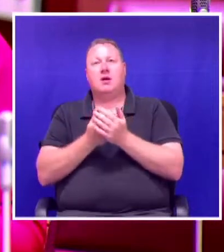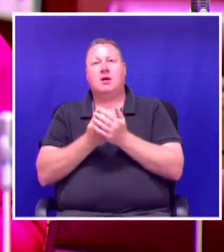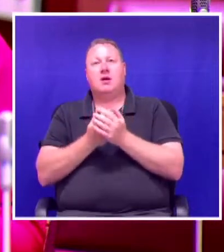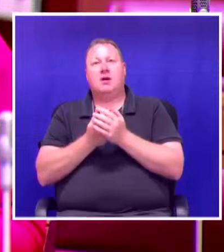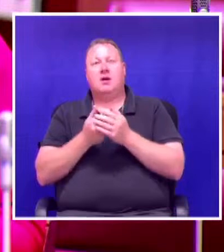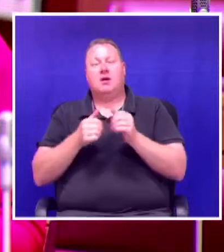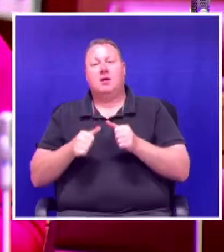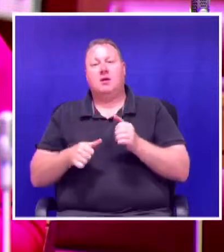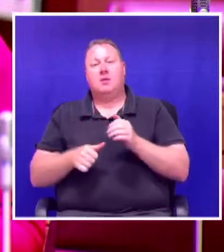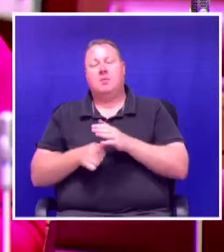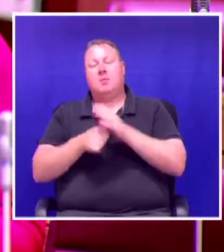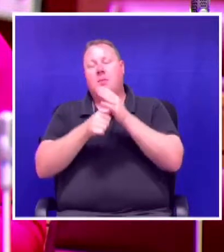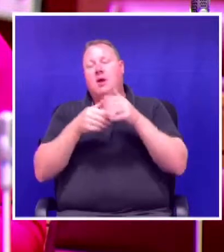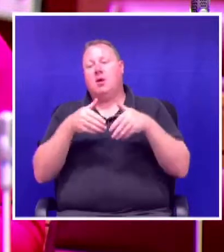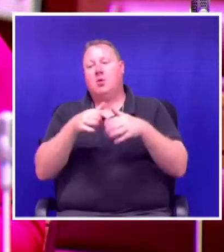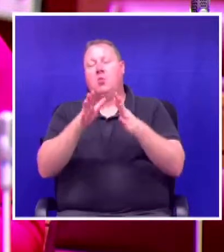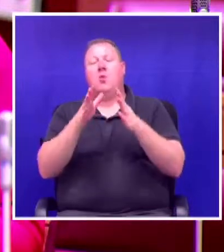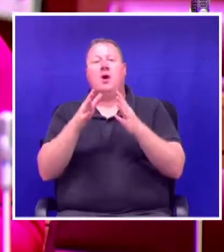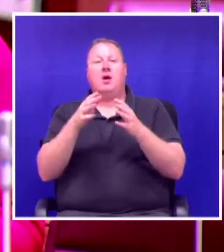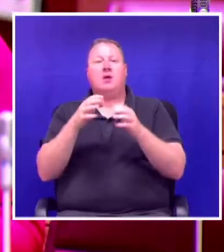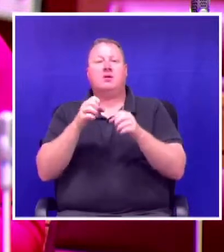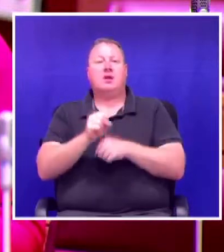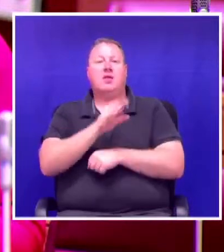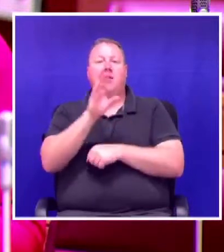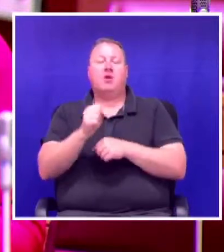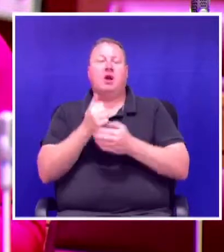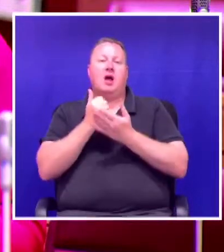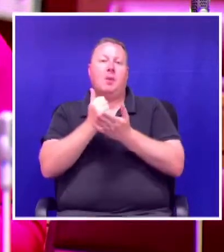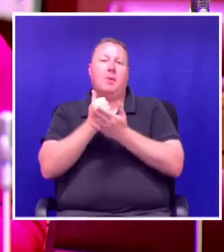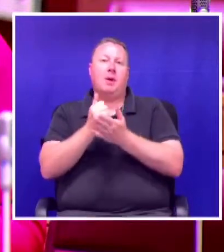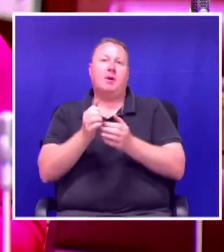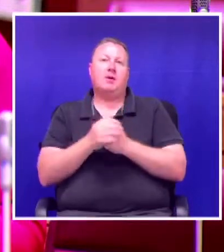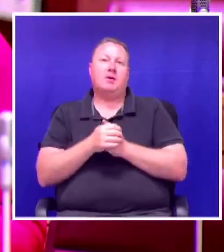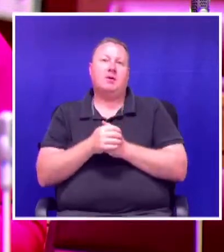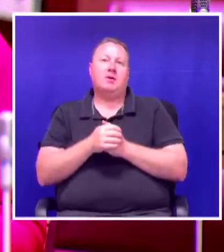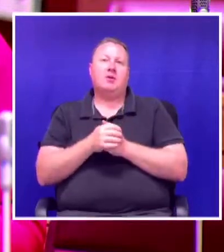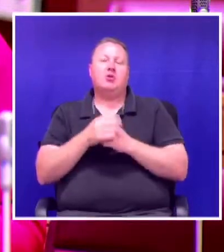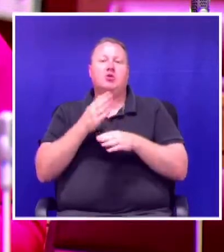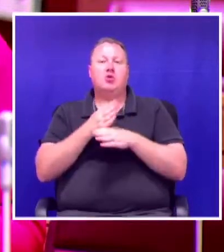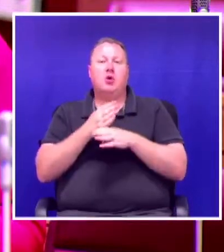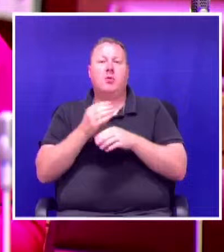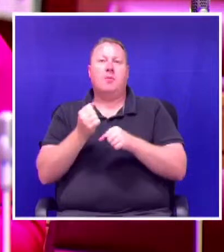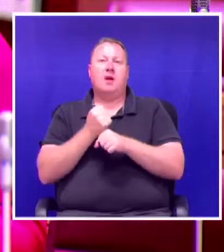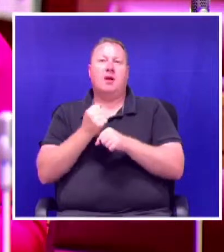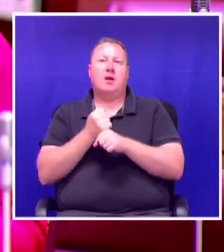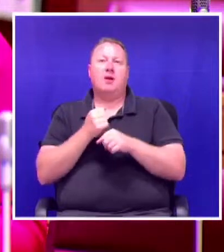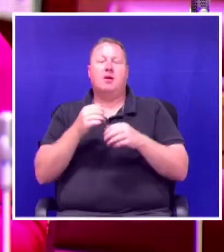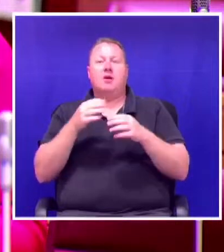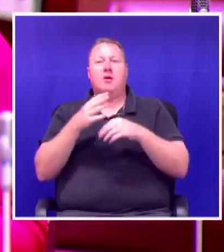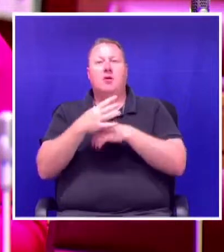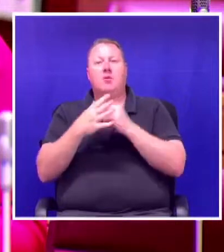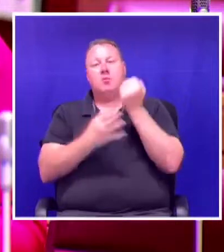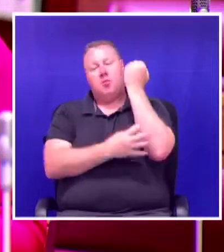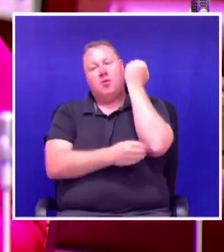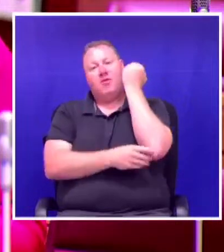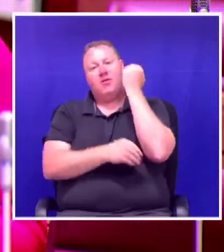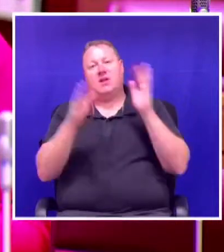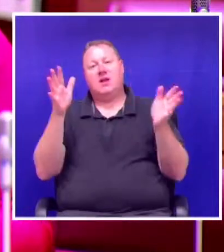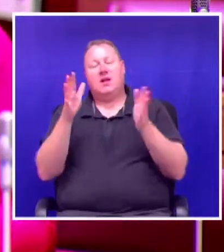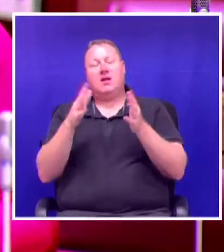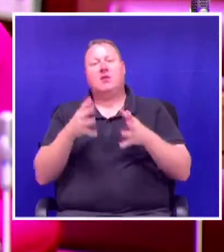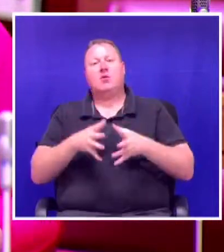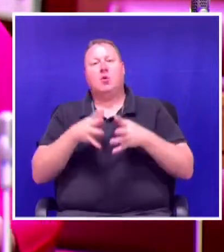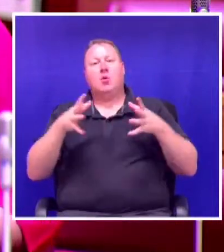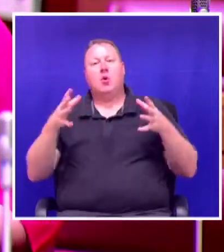mainstream economy of South Africa and contribute meaningfully in creating jobs, alleviating poverty, and growing the